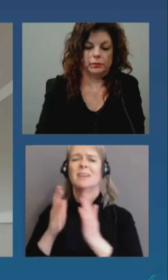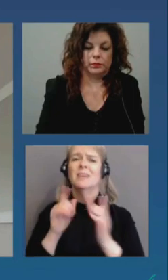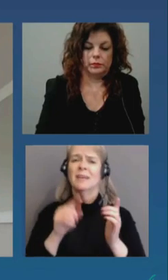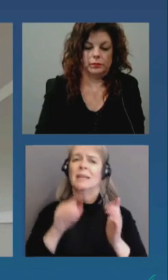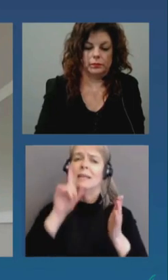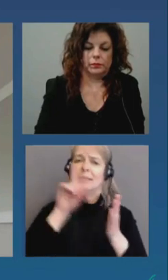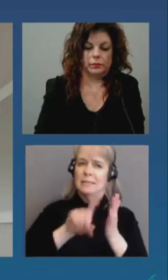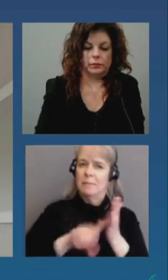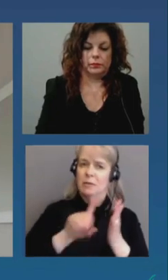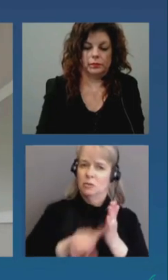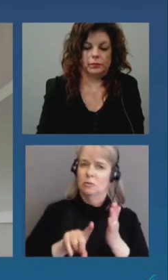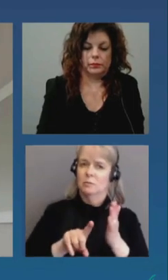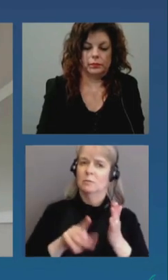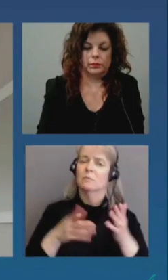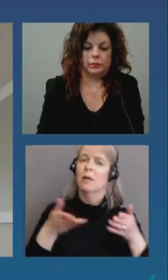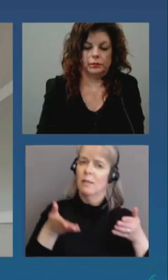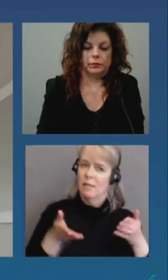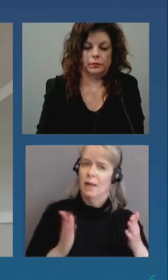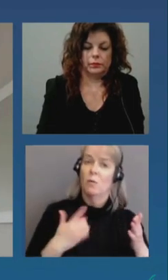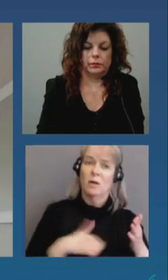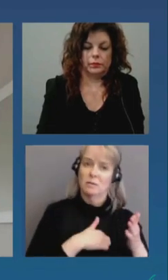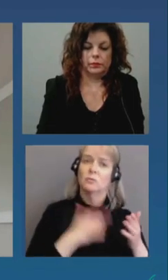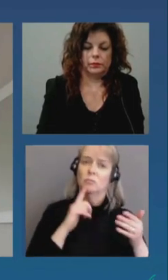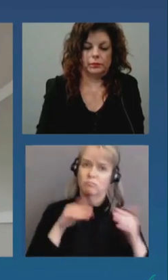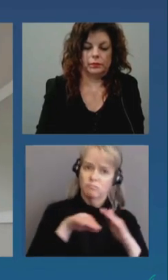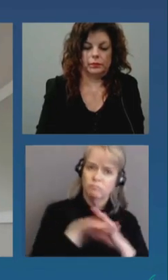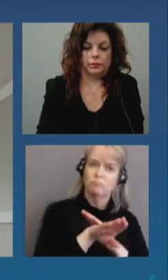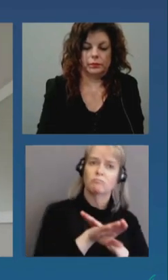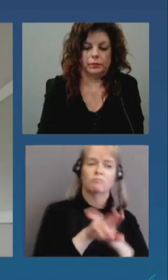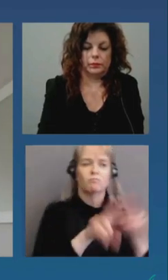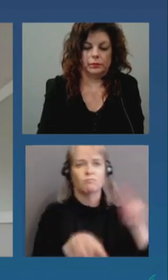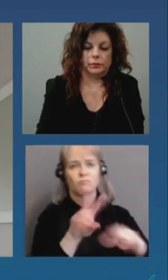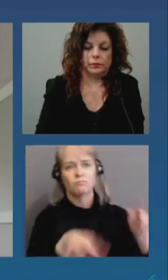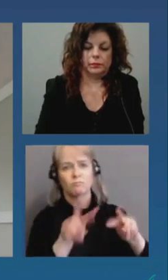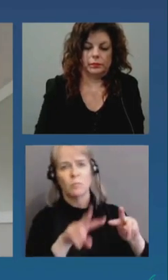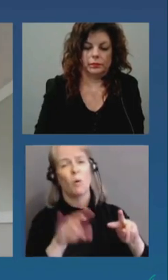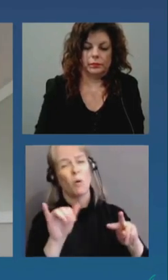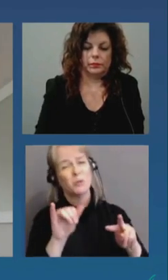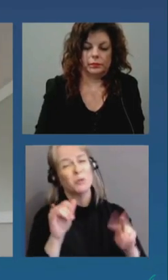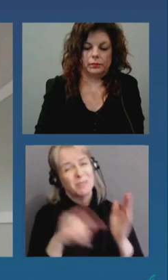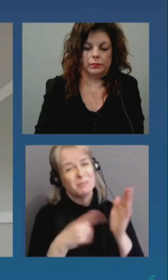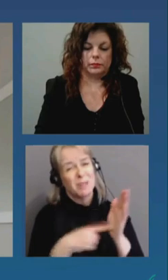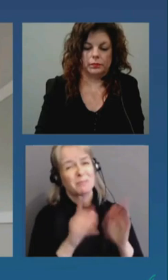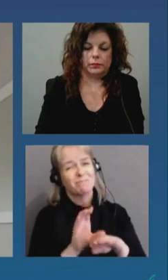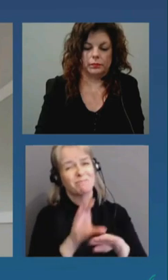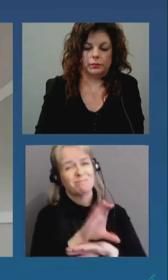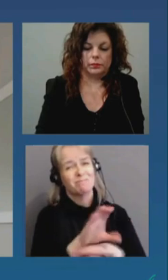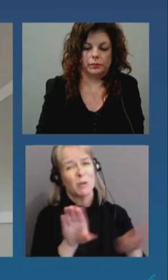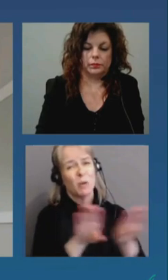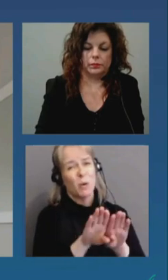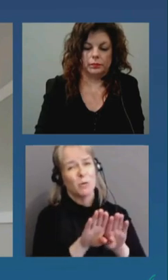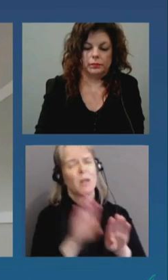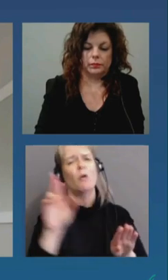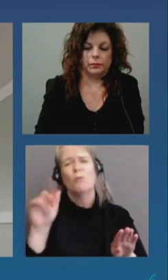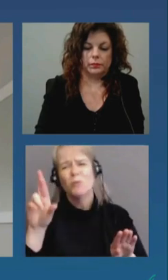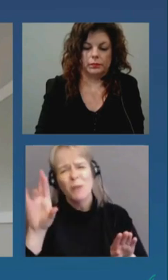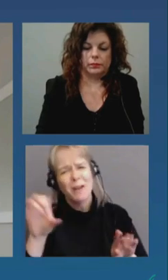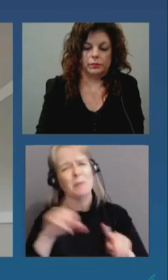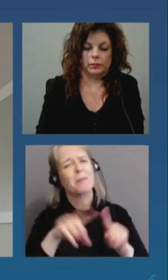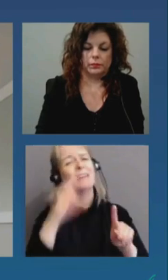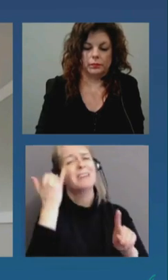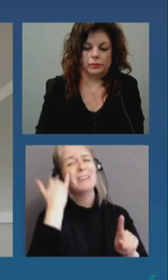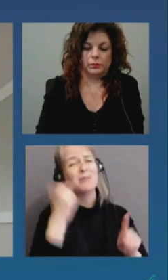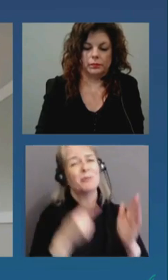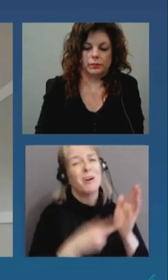in the very rare you know it is rare circumstance where there is ongoing non-compliance with uh regulations